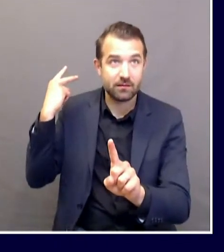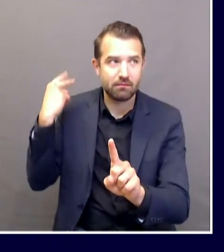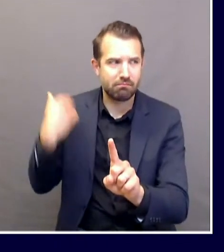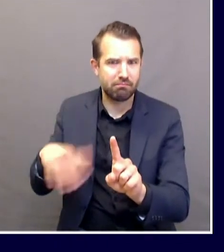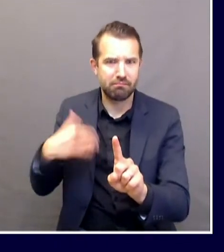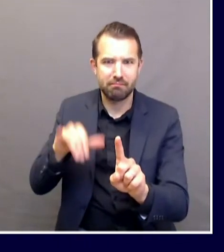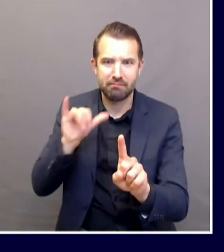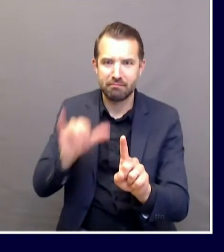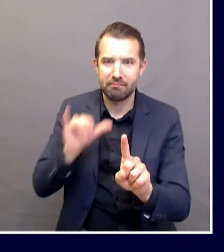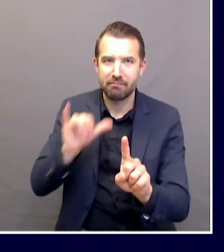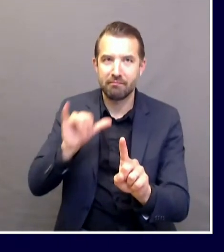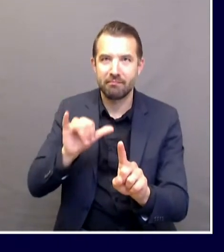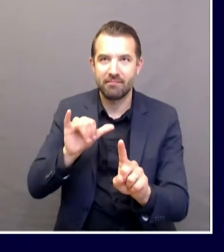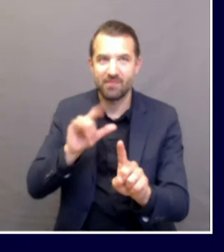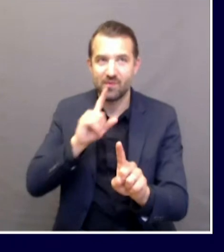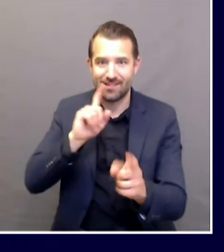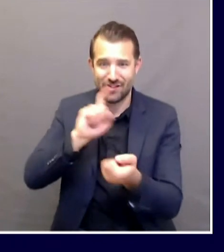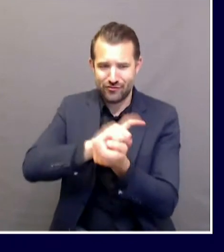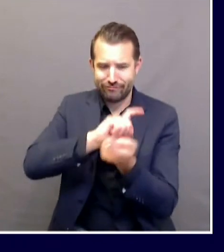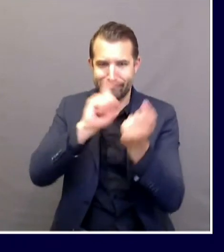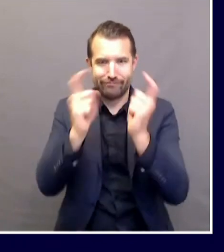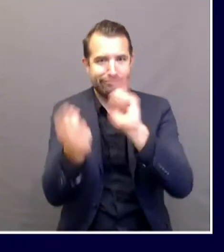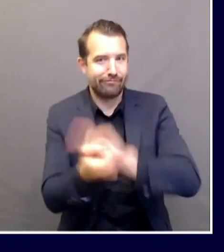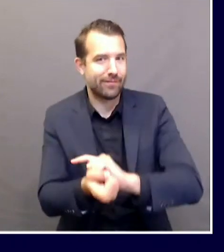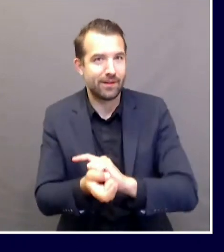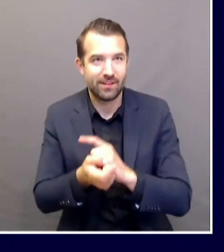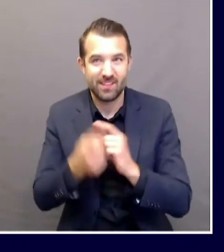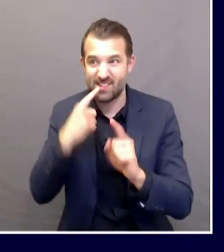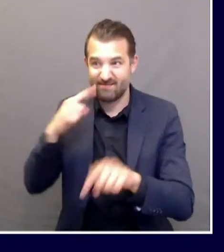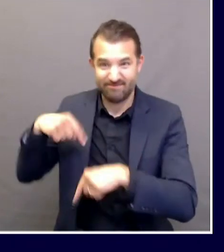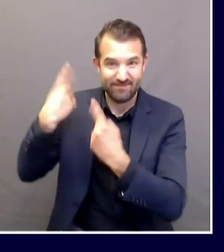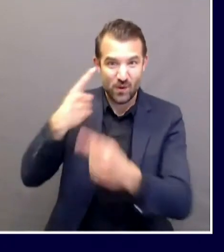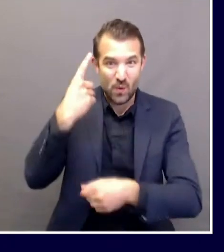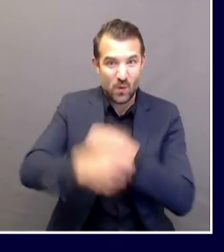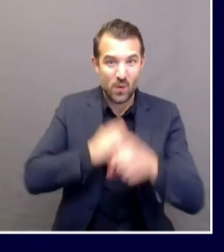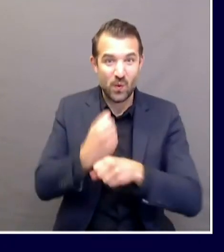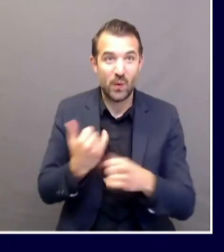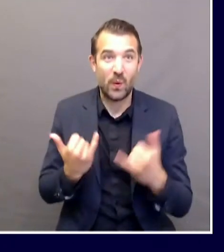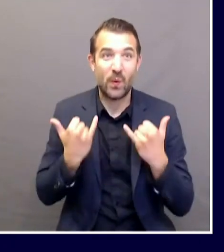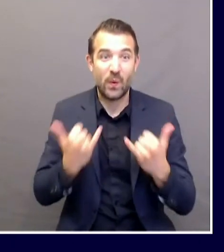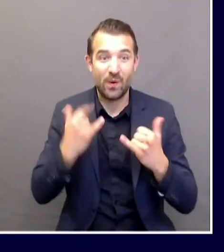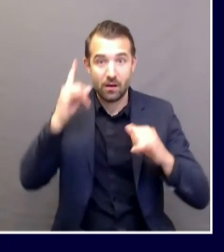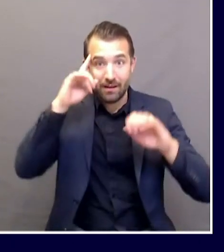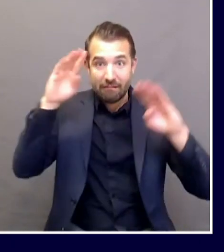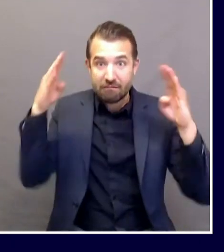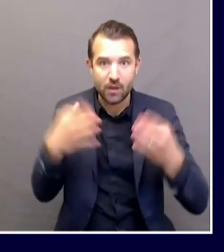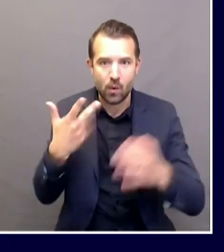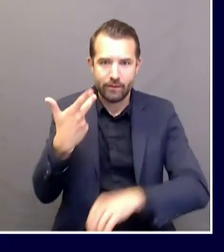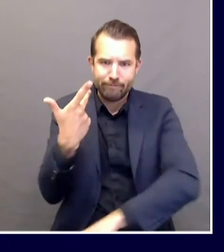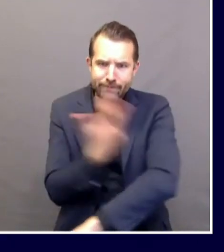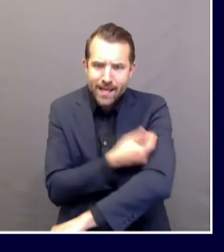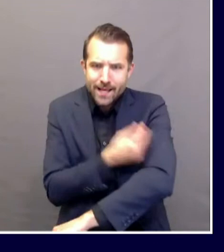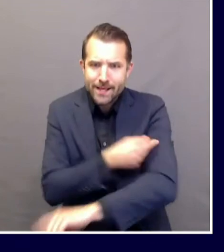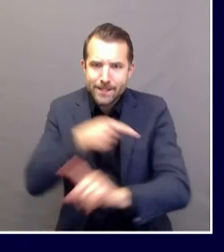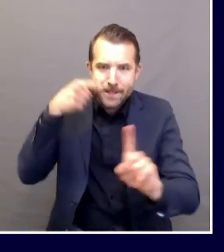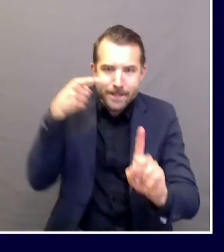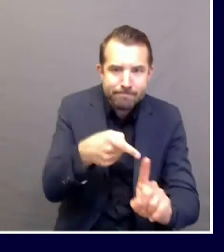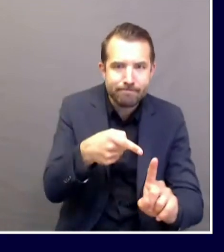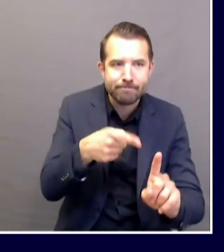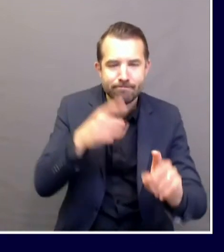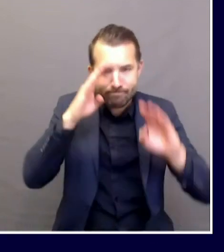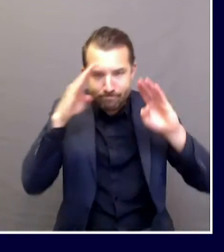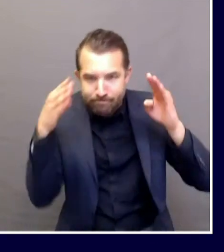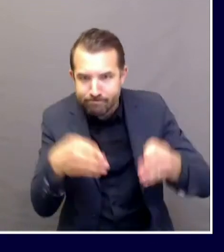though, of how far we've come in the past year. Now, even though I don't talk about PPE deliveries every single